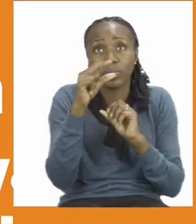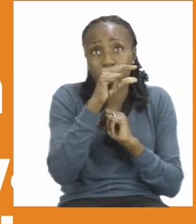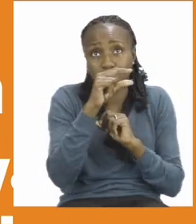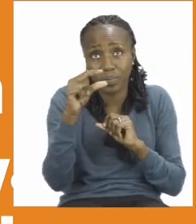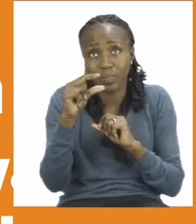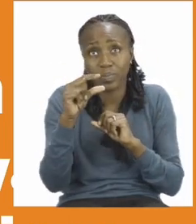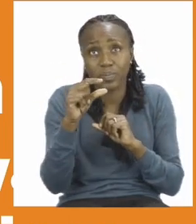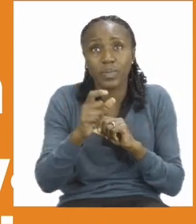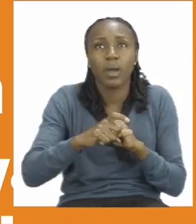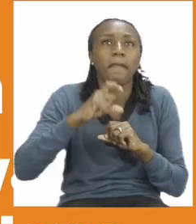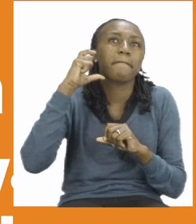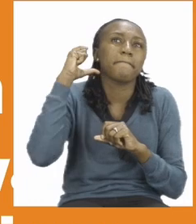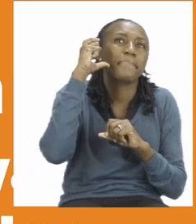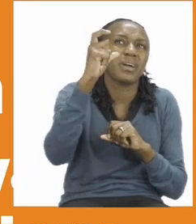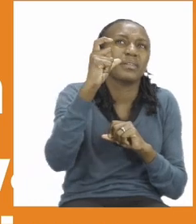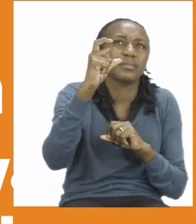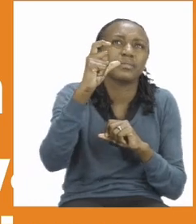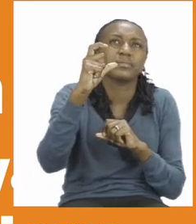of water,